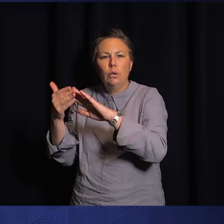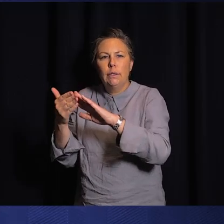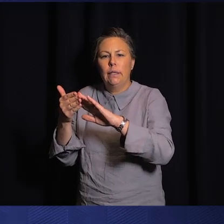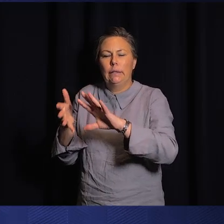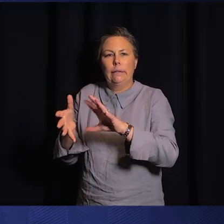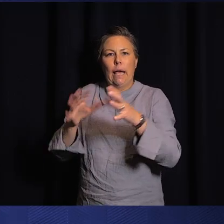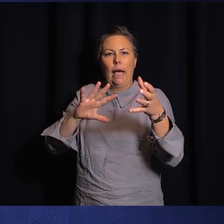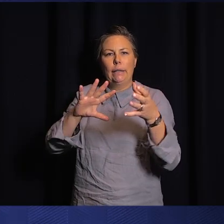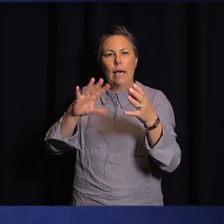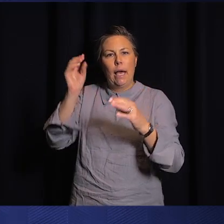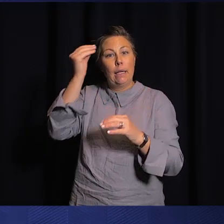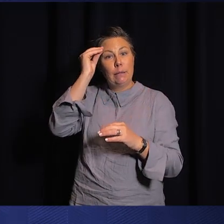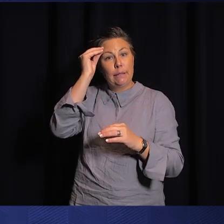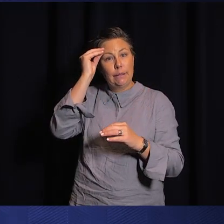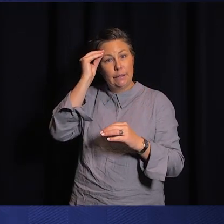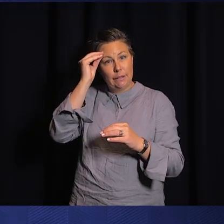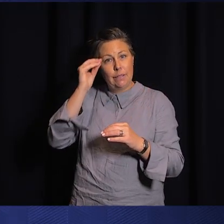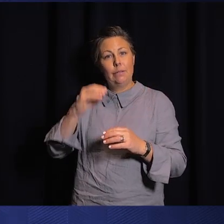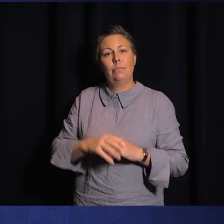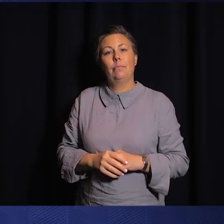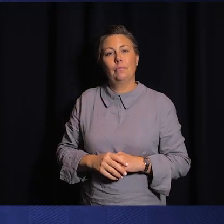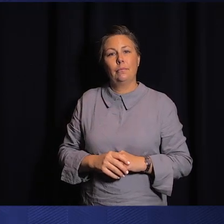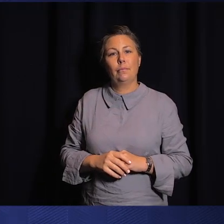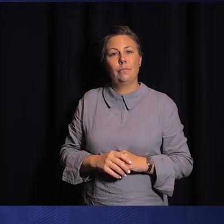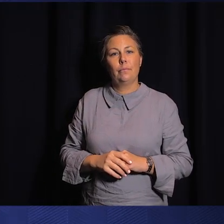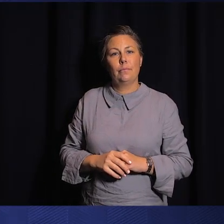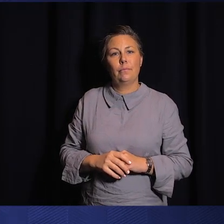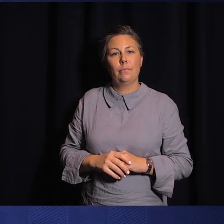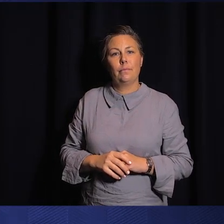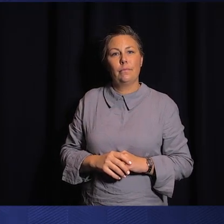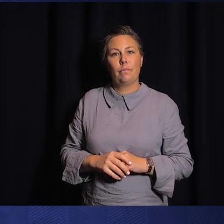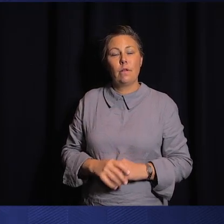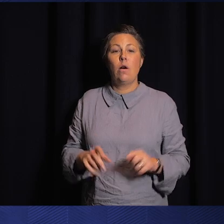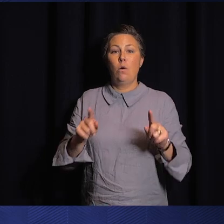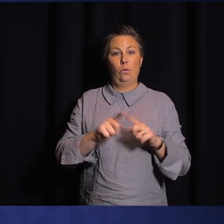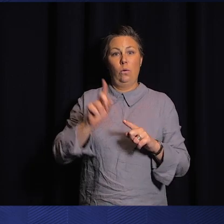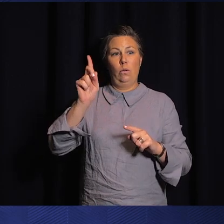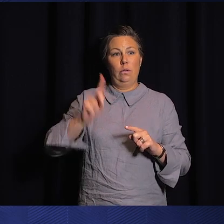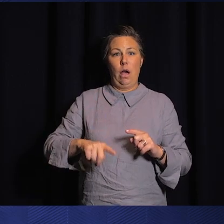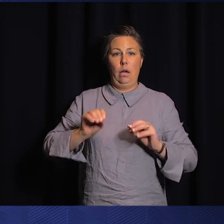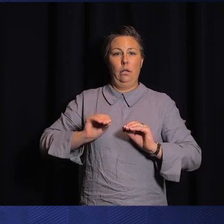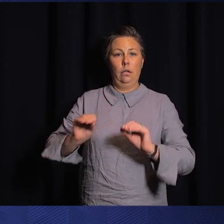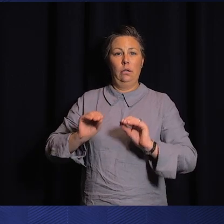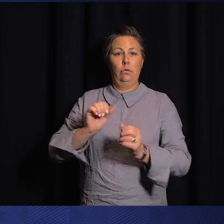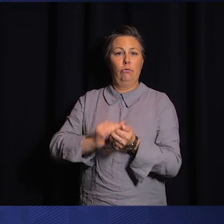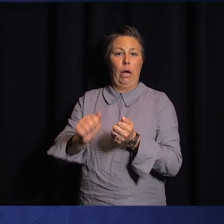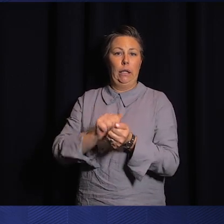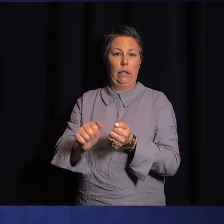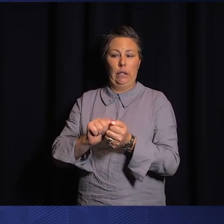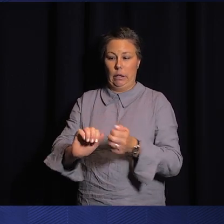disaster committees. And there are also training that have been provided at the level of